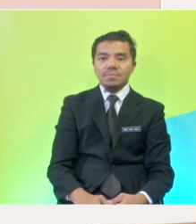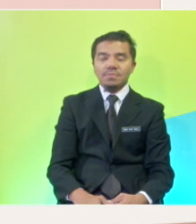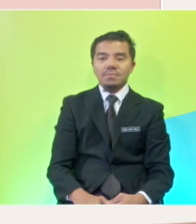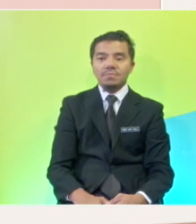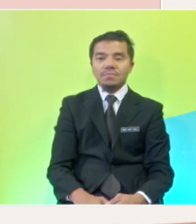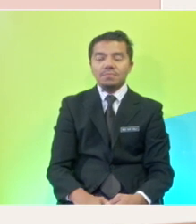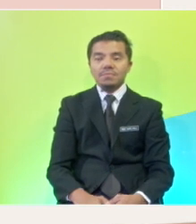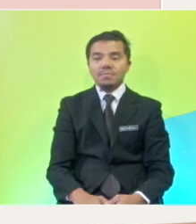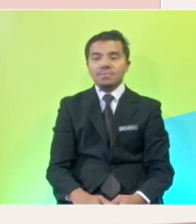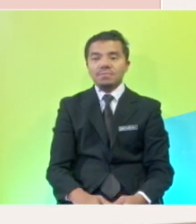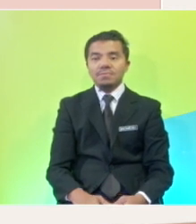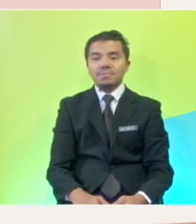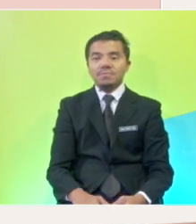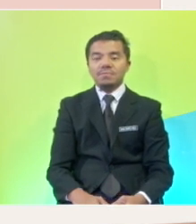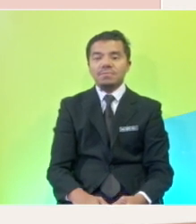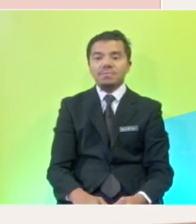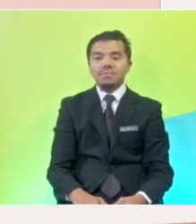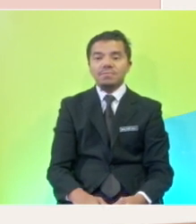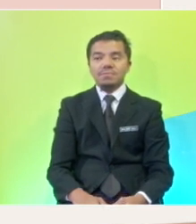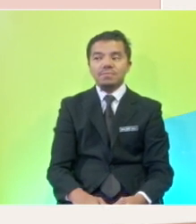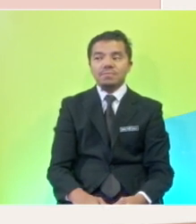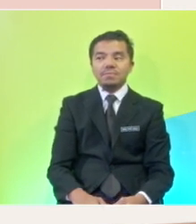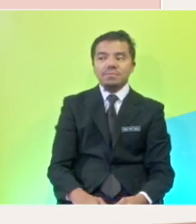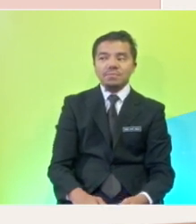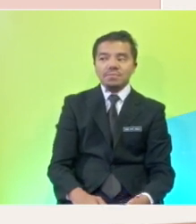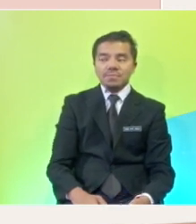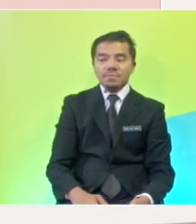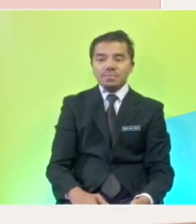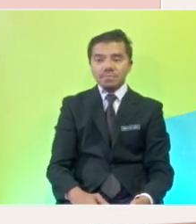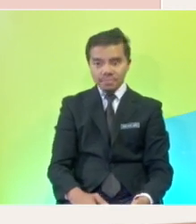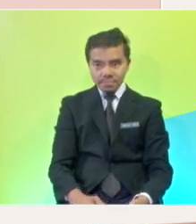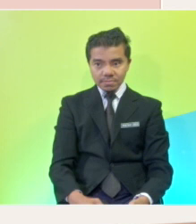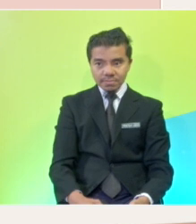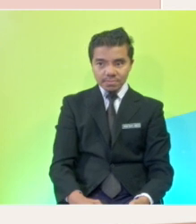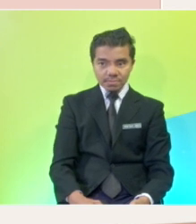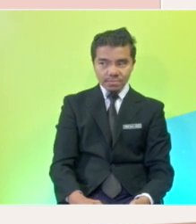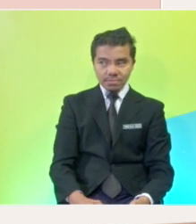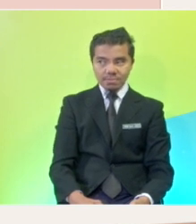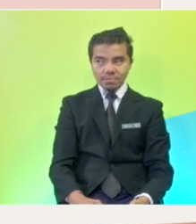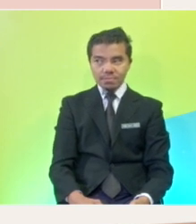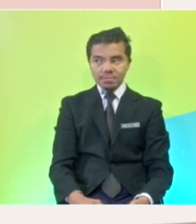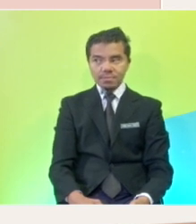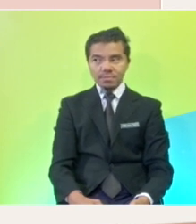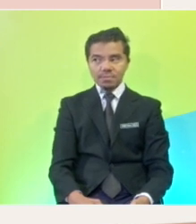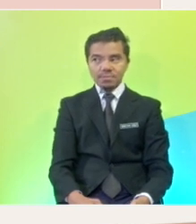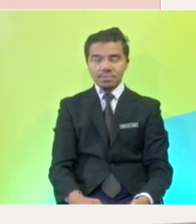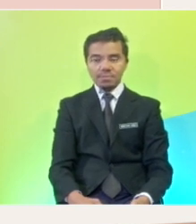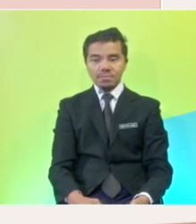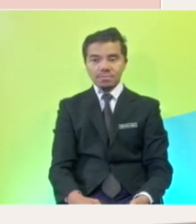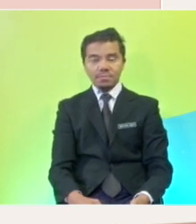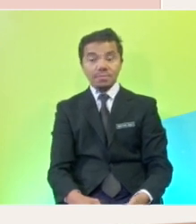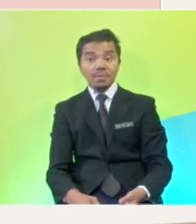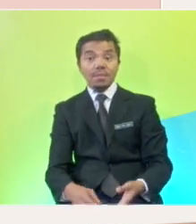nervous system. Yeah, if you look at it, when we talk about central nervous system, we can relate with the peripheral nervous